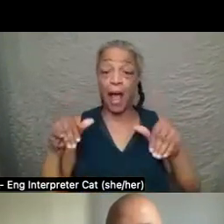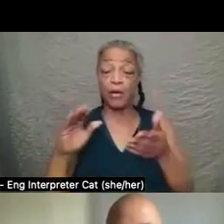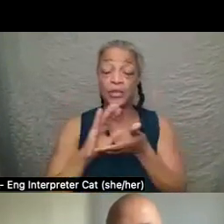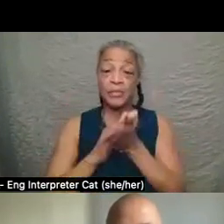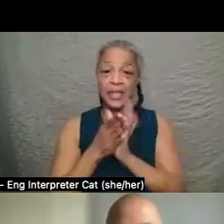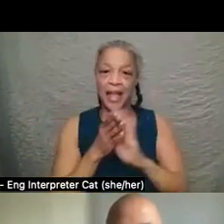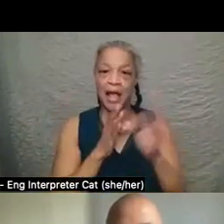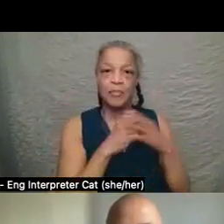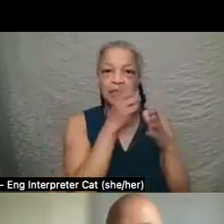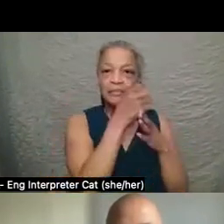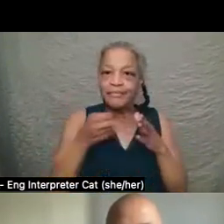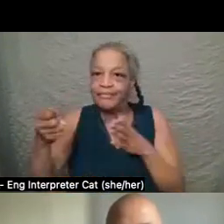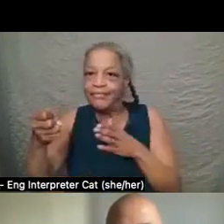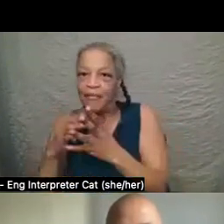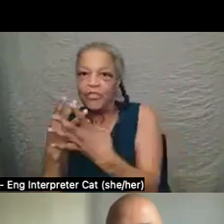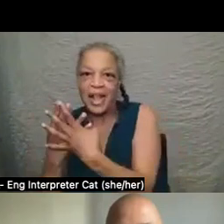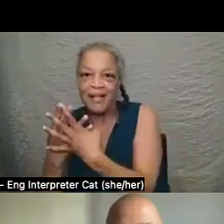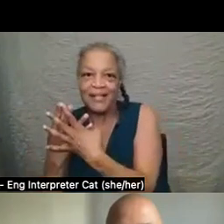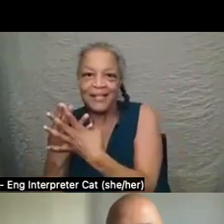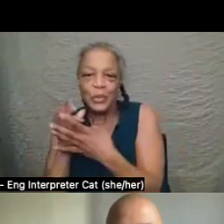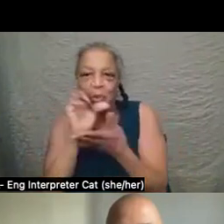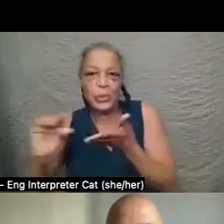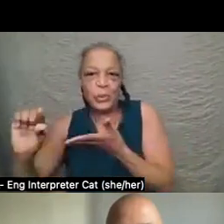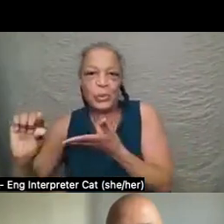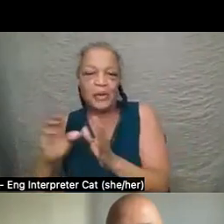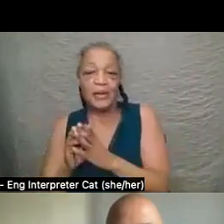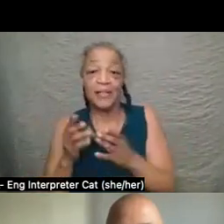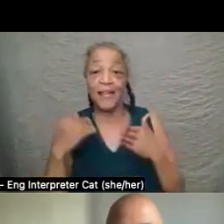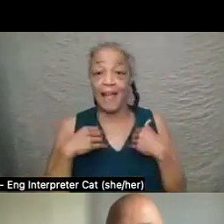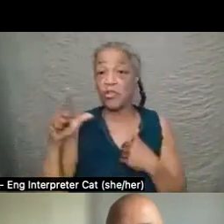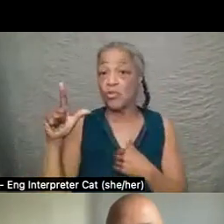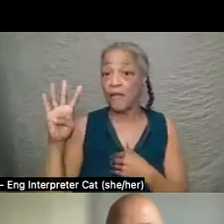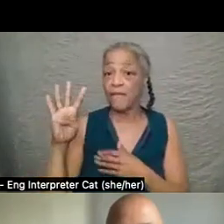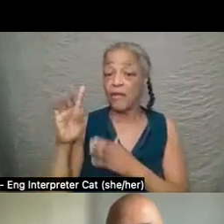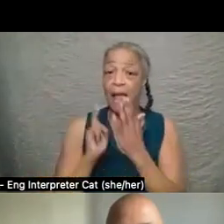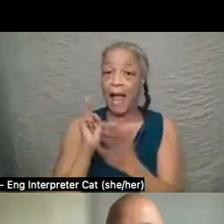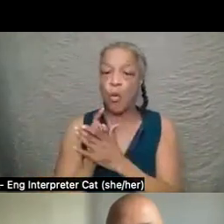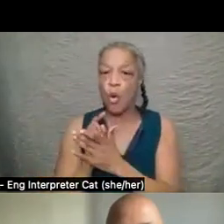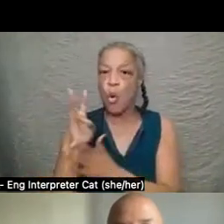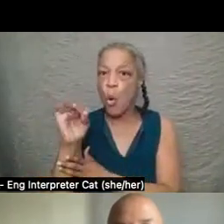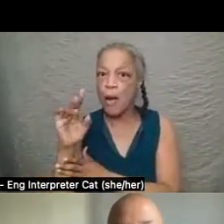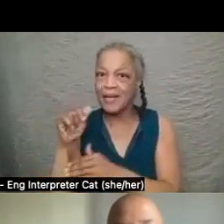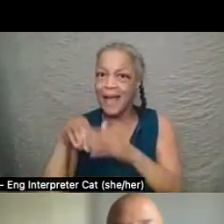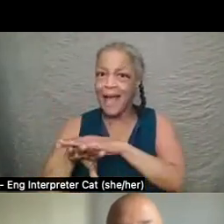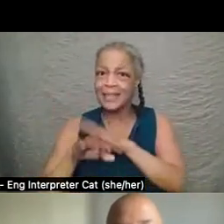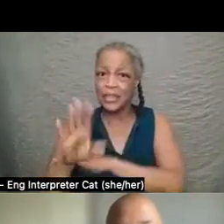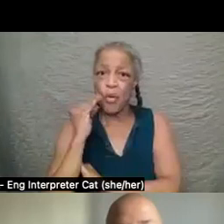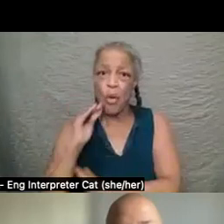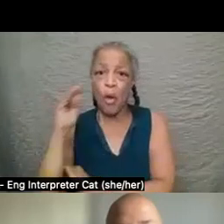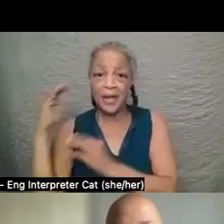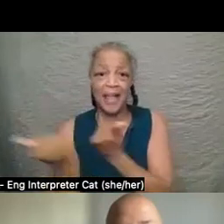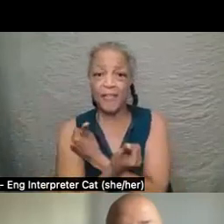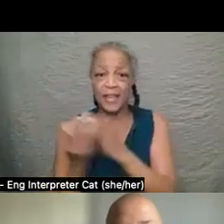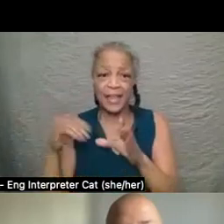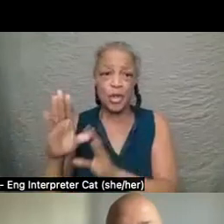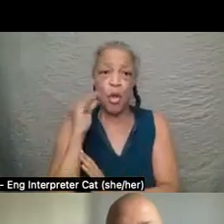of the prison, right? It gives them, like, for real, they got a 24-hour fucking warrant, just access to your crib and everything in it, and